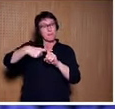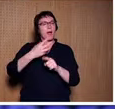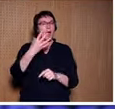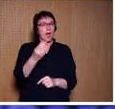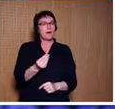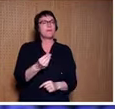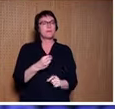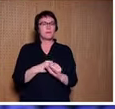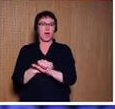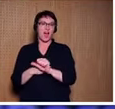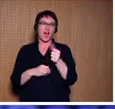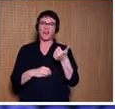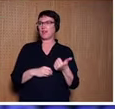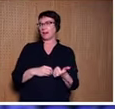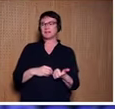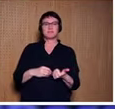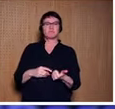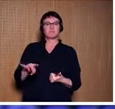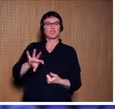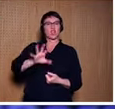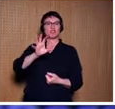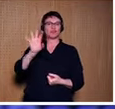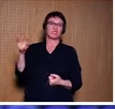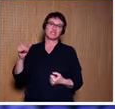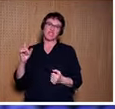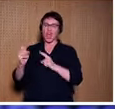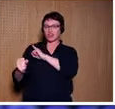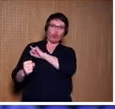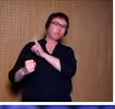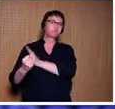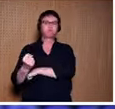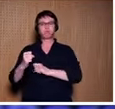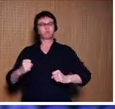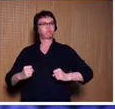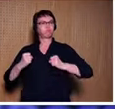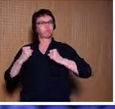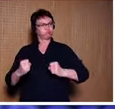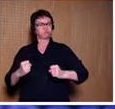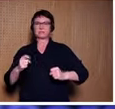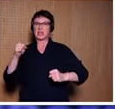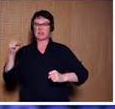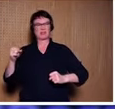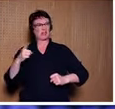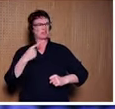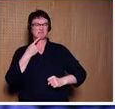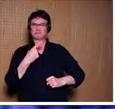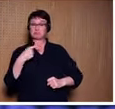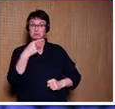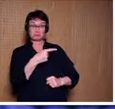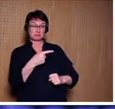authoritarian nationalistic regimes that oppose intersectional,